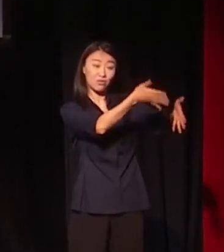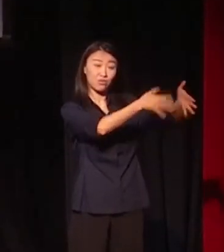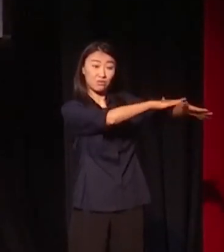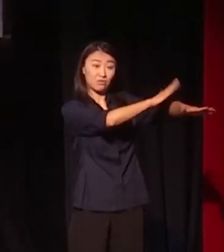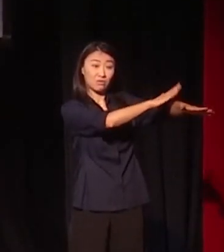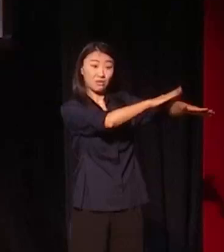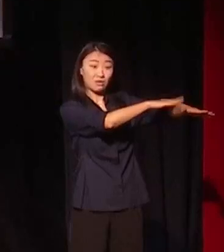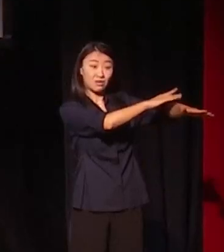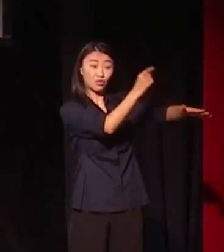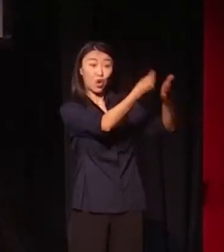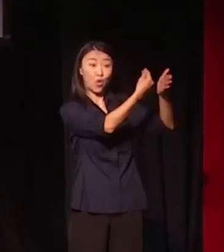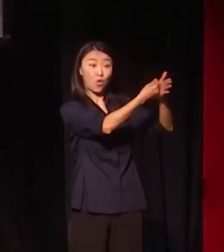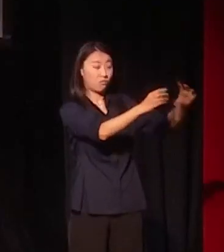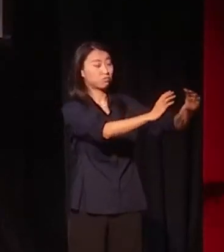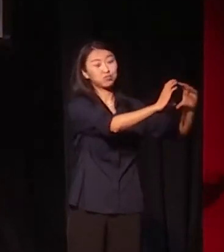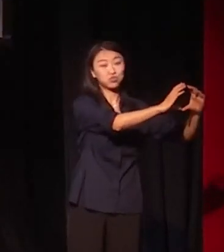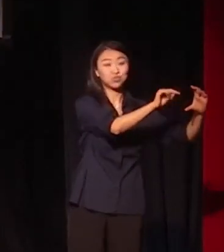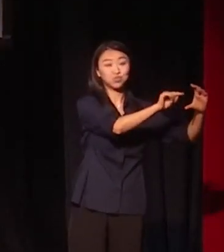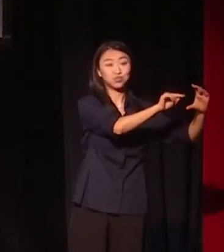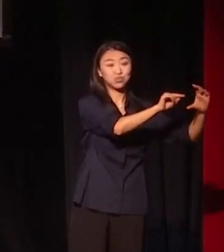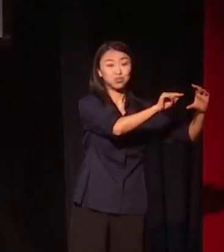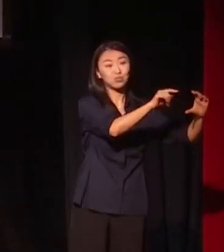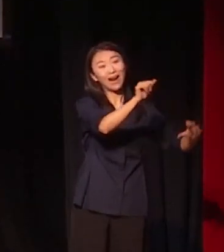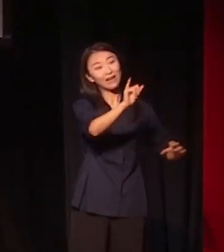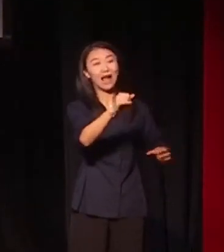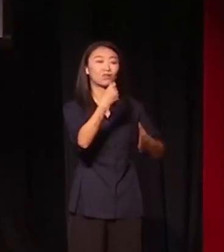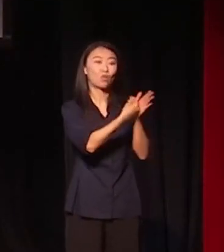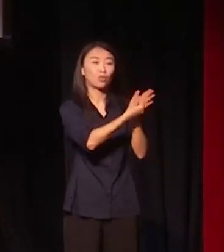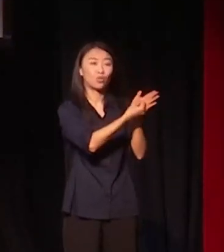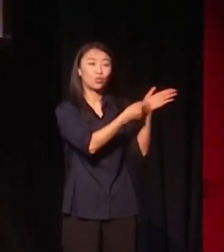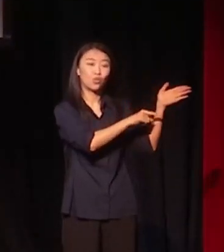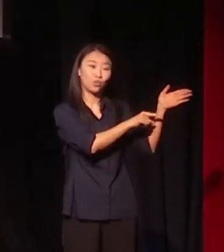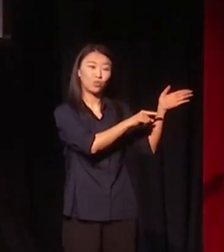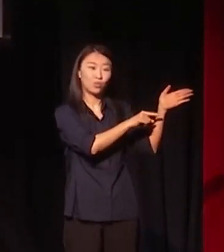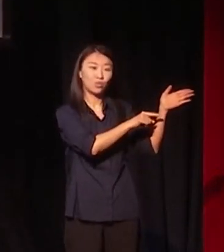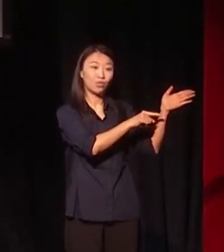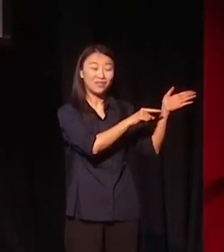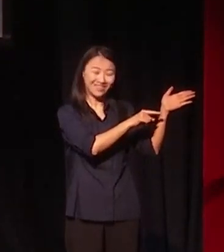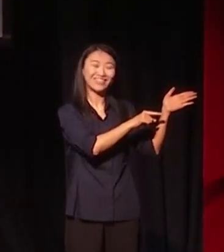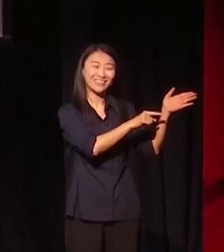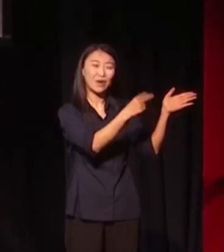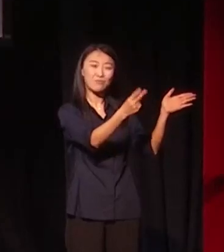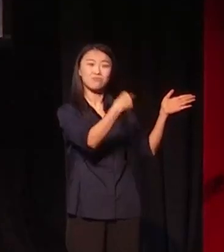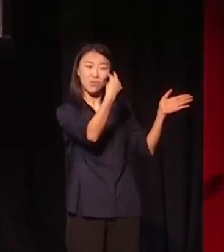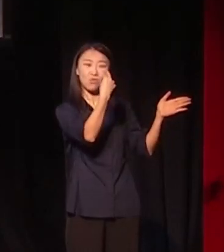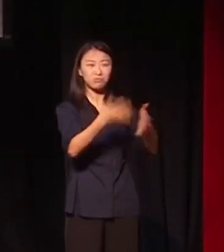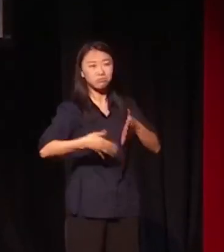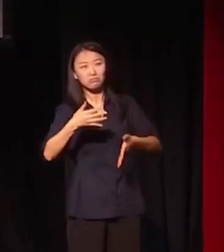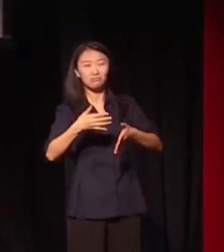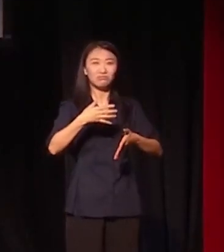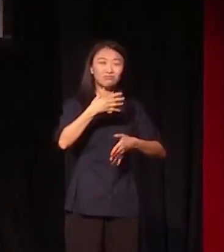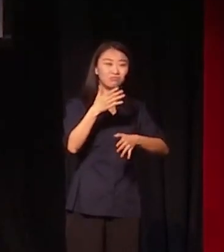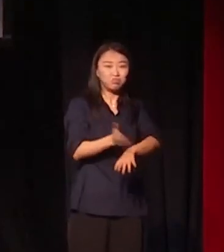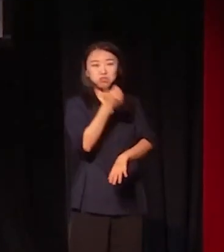right-hand corner is actually an AI-generated image. And when you watch her signing, it doesn't look natural. The flow is